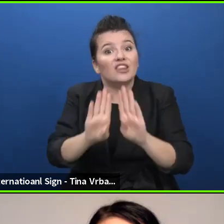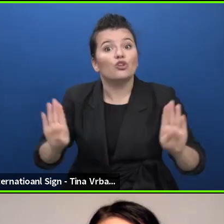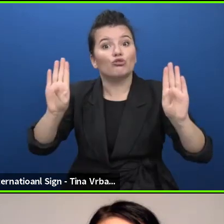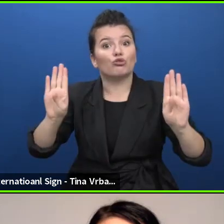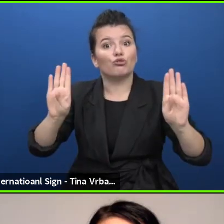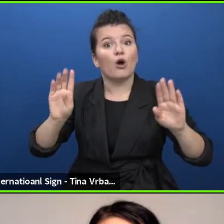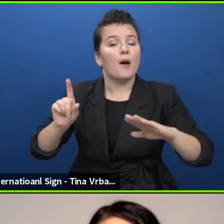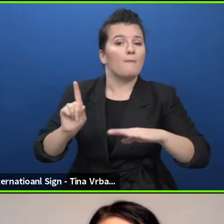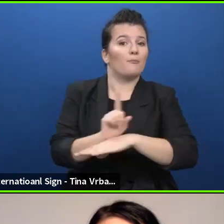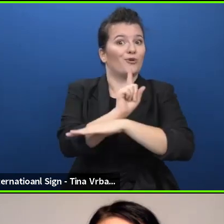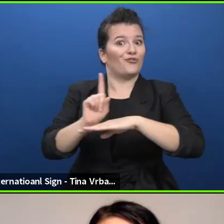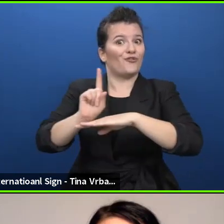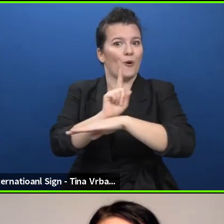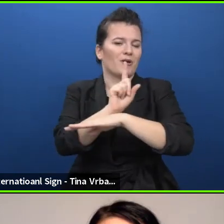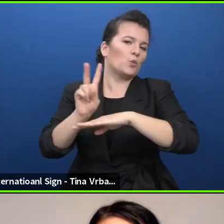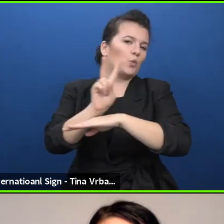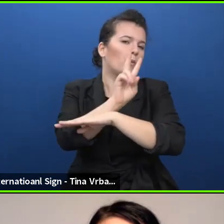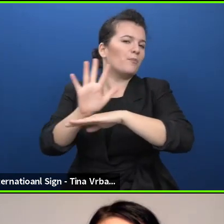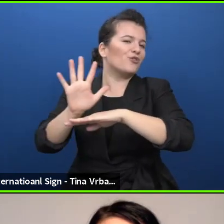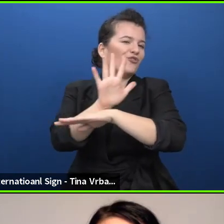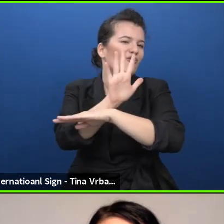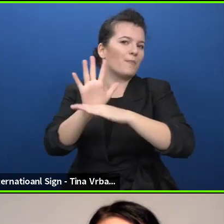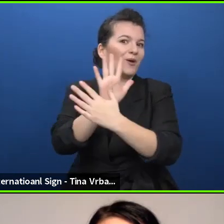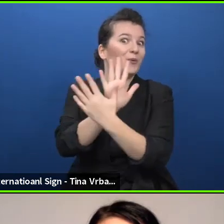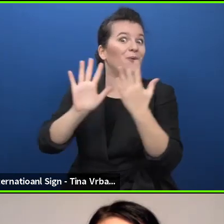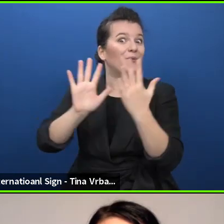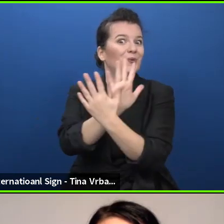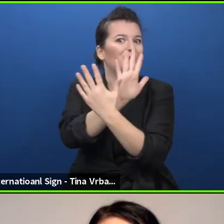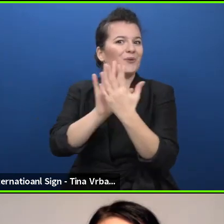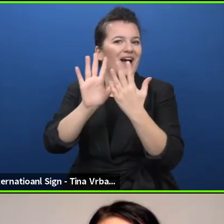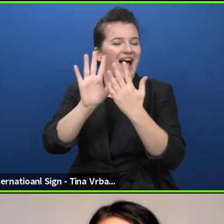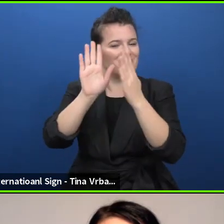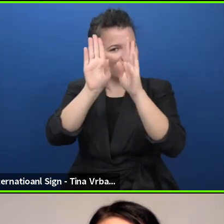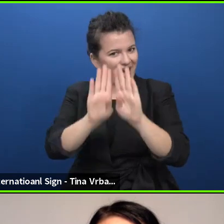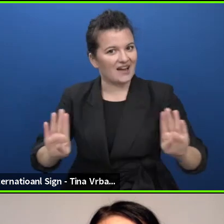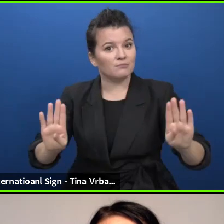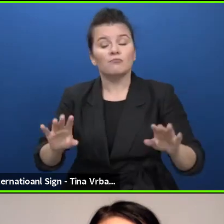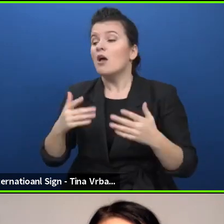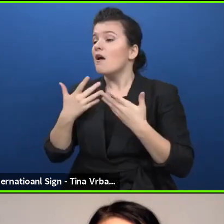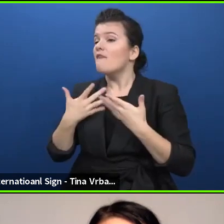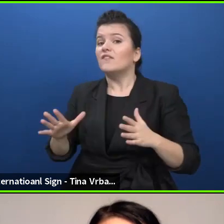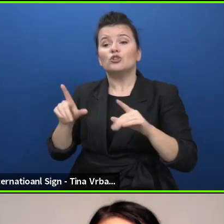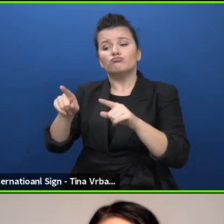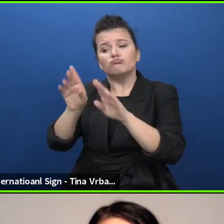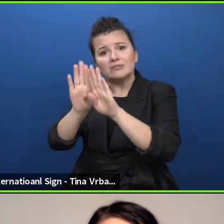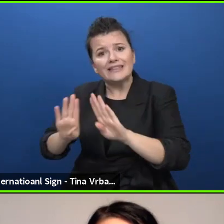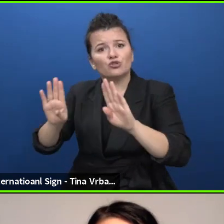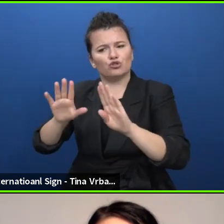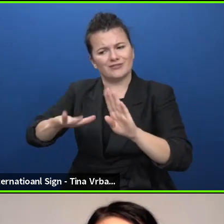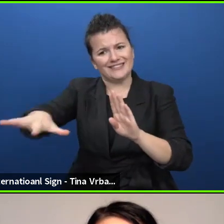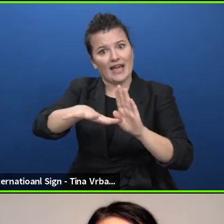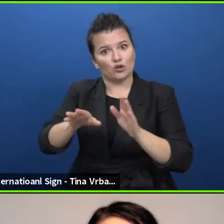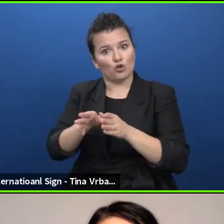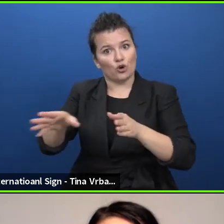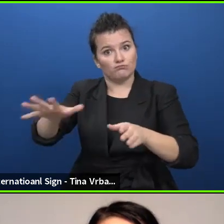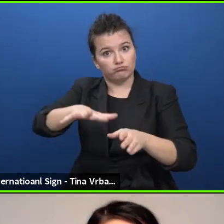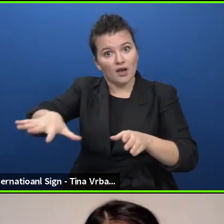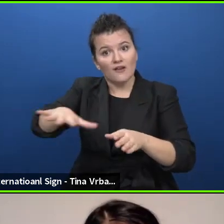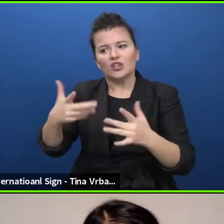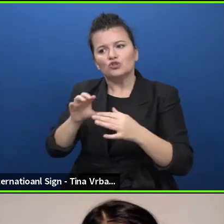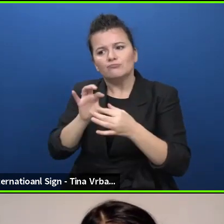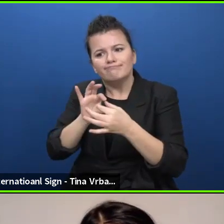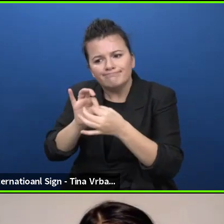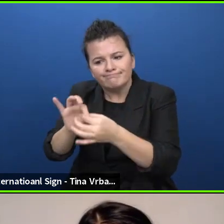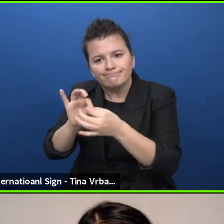conversations that we had with the sector, with the networks. Many of you who are